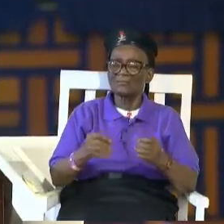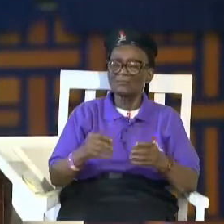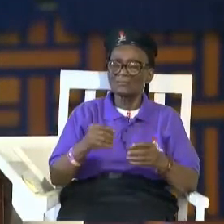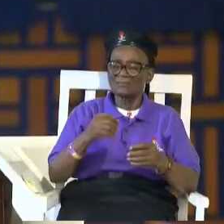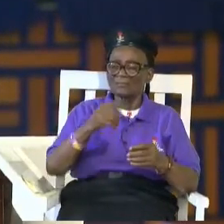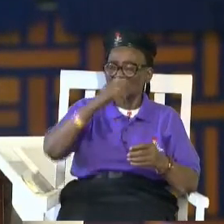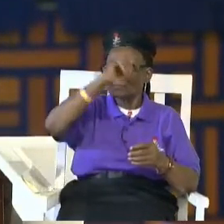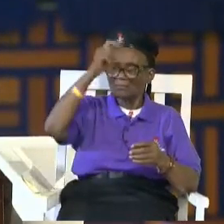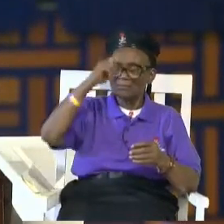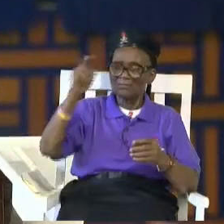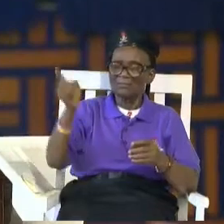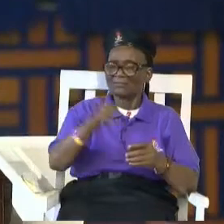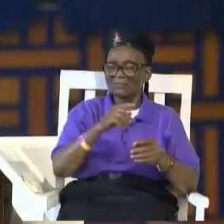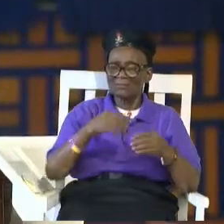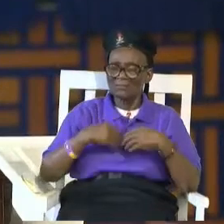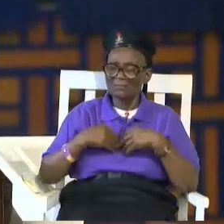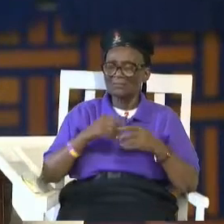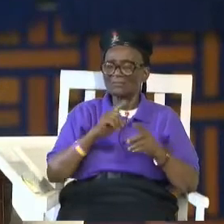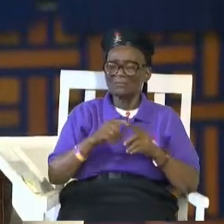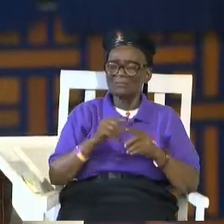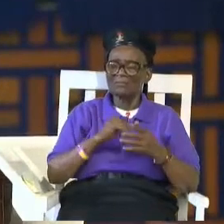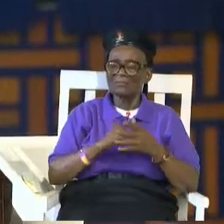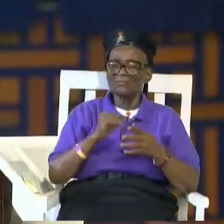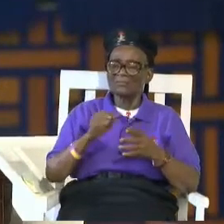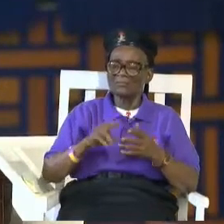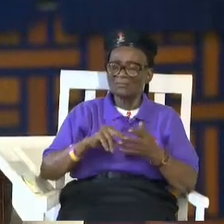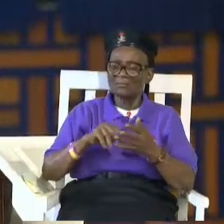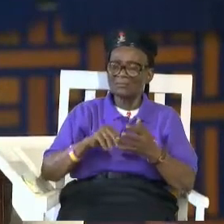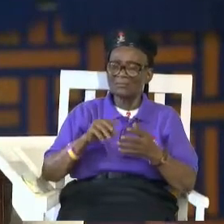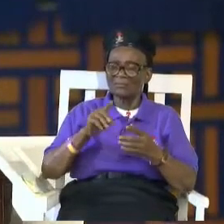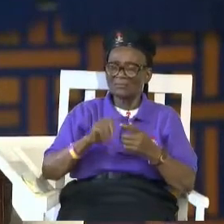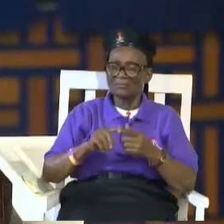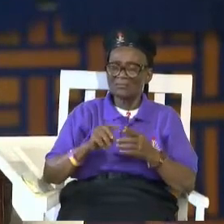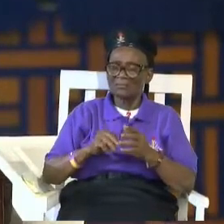When it is time to worship God tonight, we are going to do it